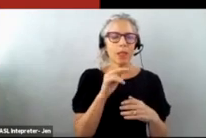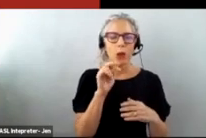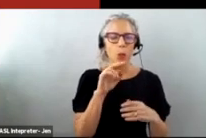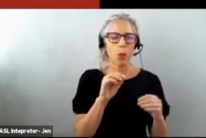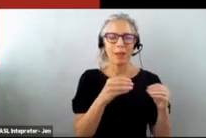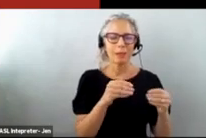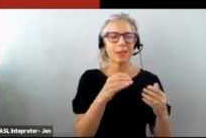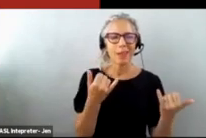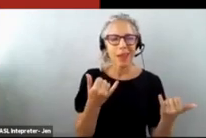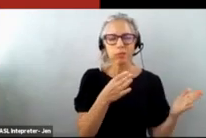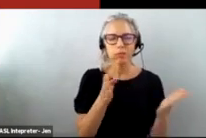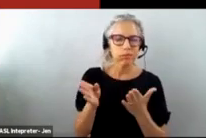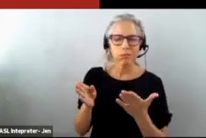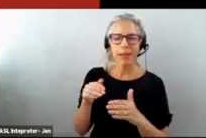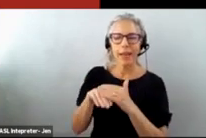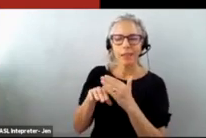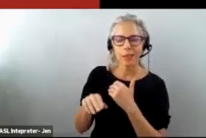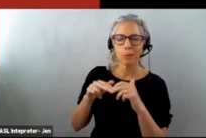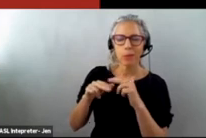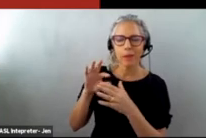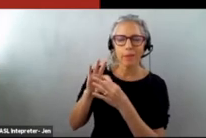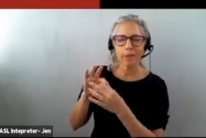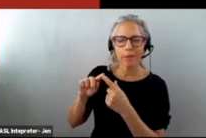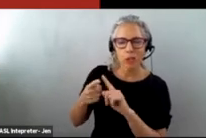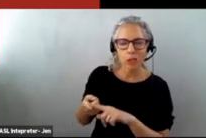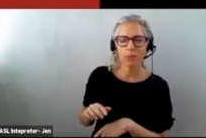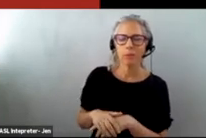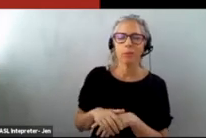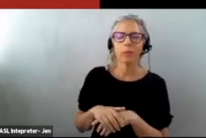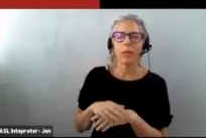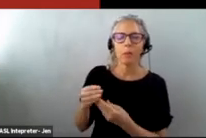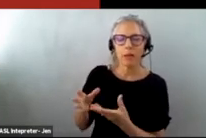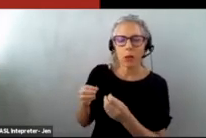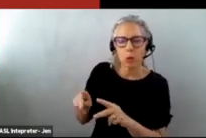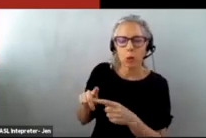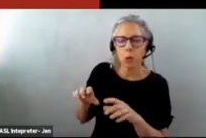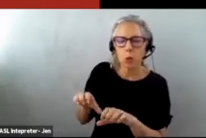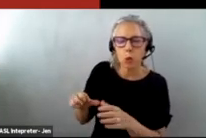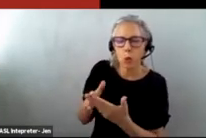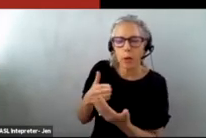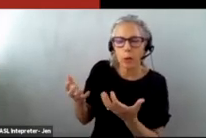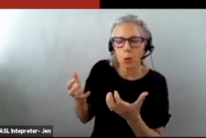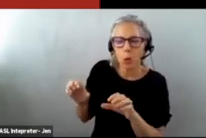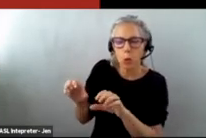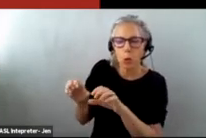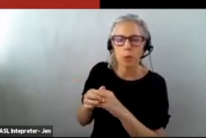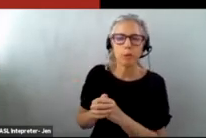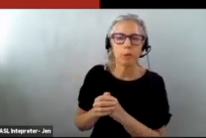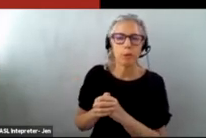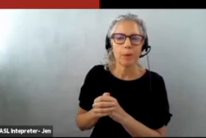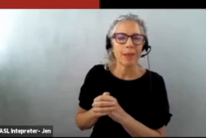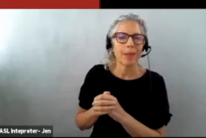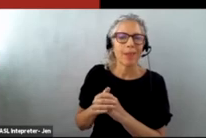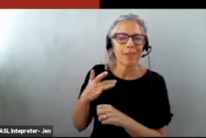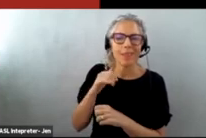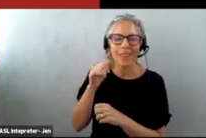to the world and building your friendships and just giving you the opportunity to do whatever it is you want to do, but I'm less likely to